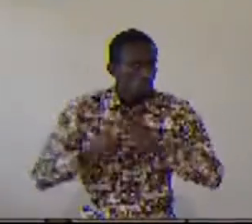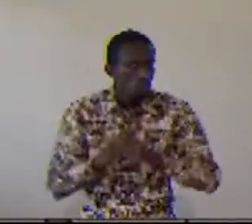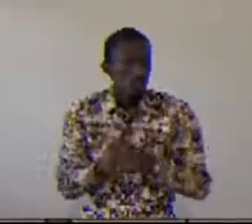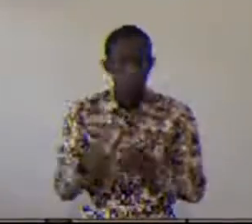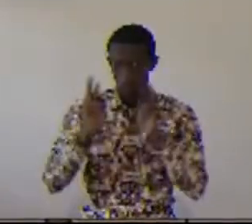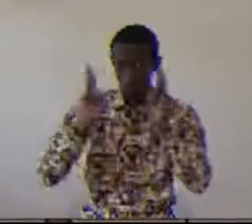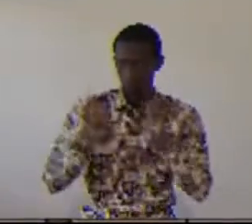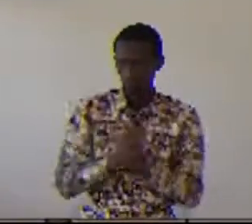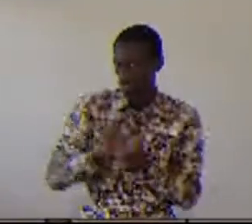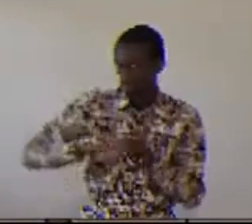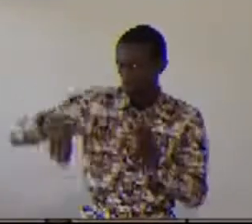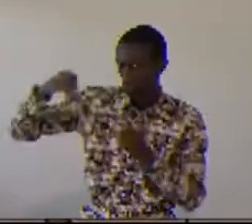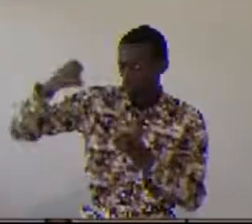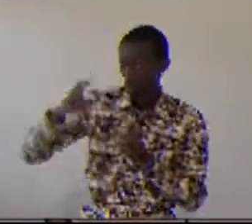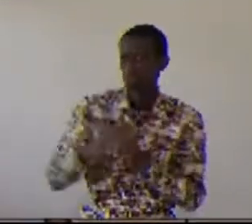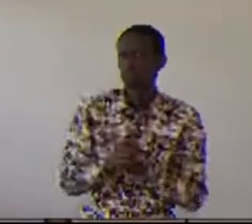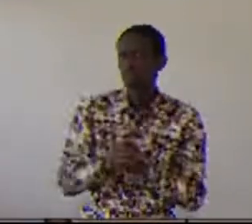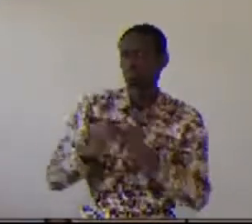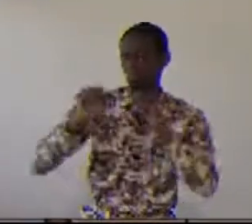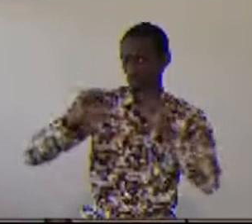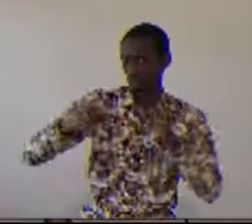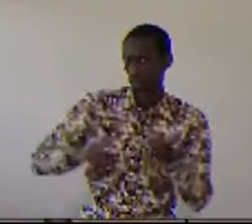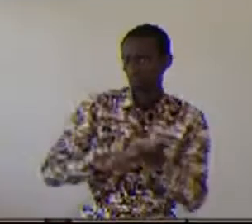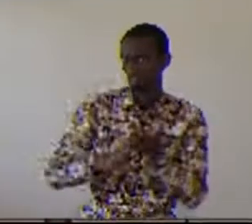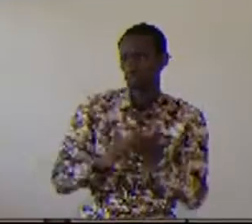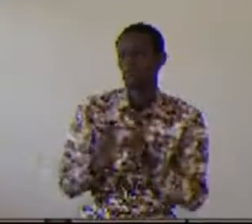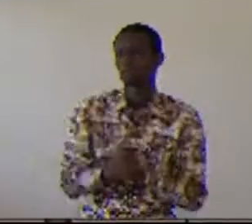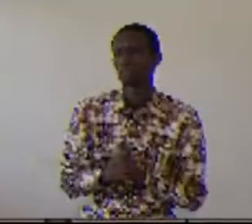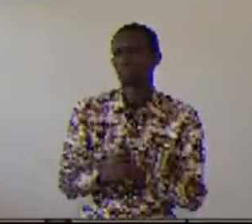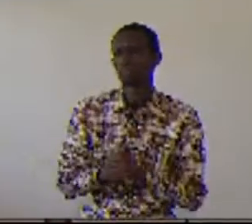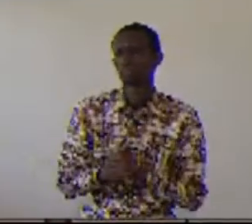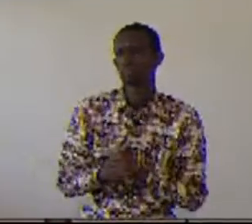character. But if the element has